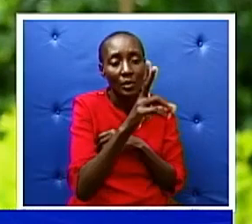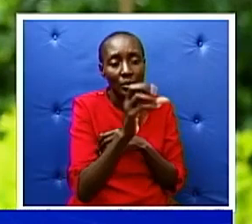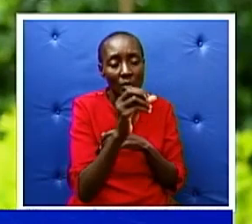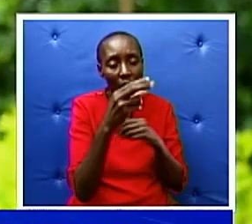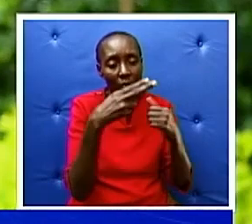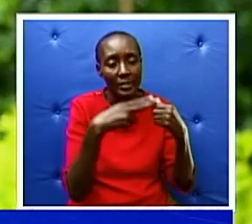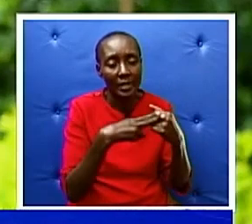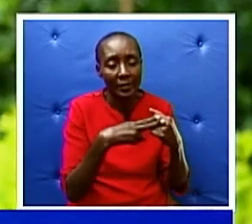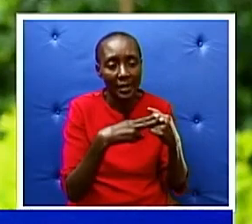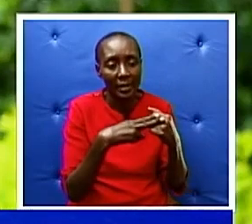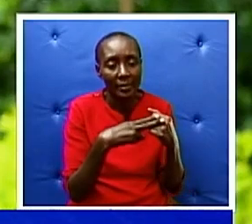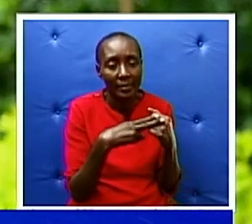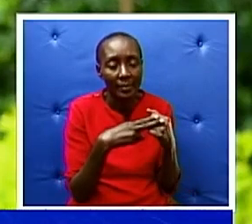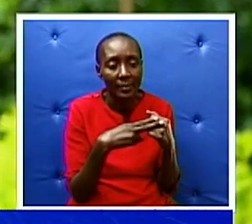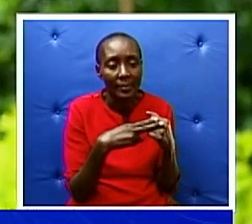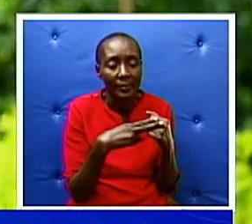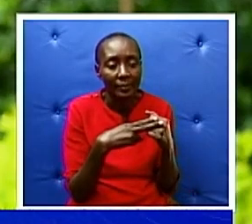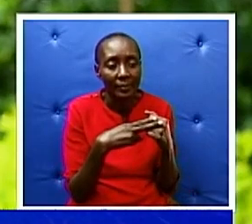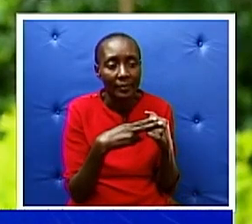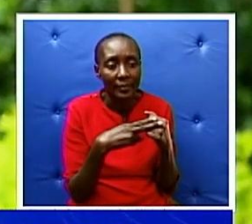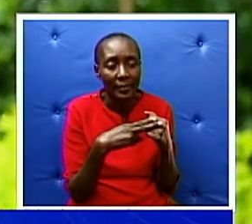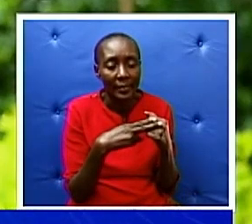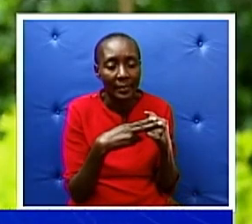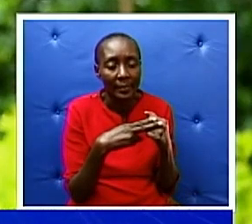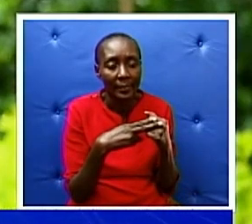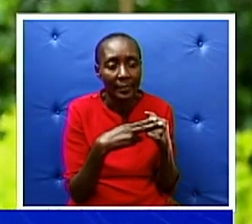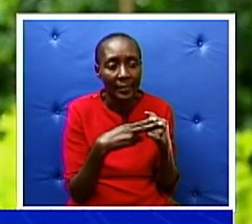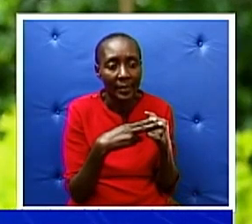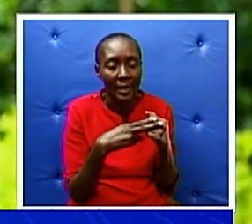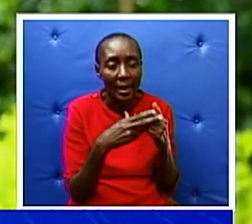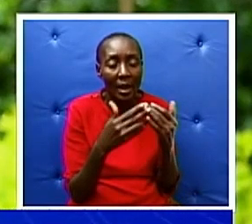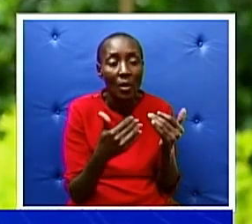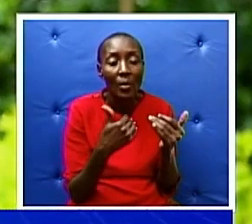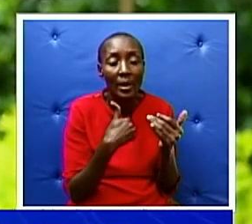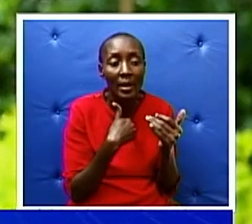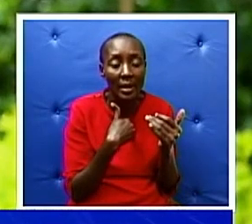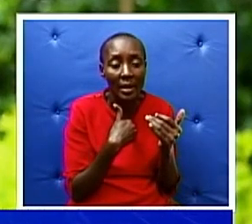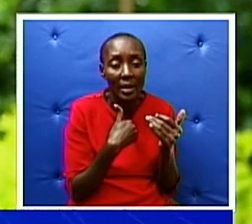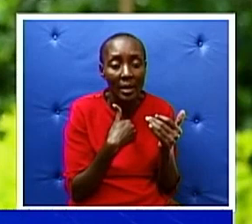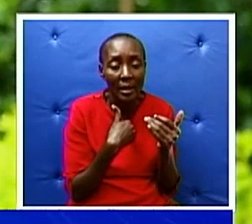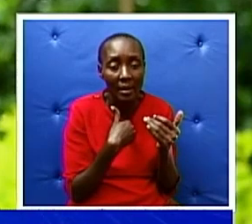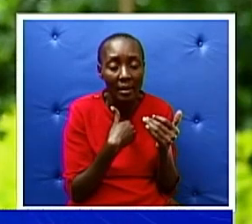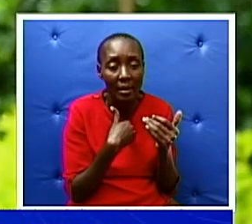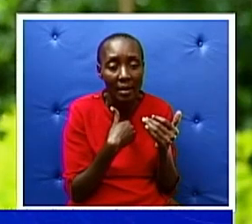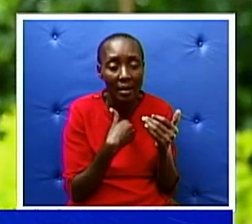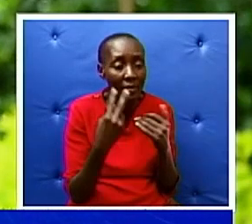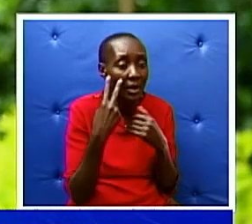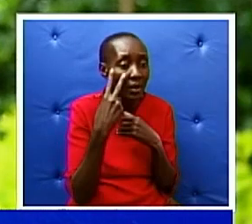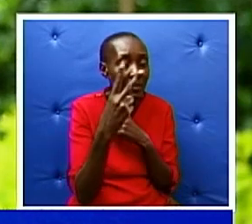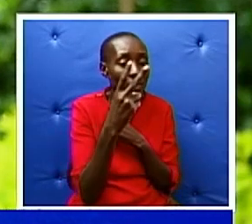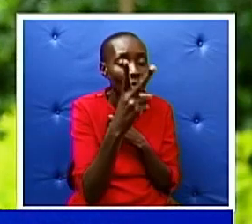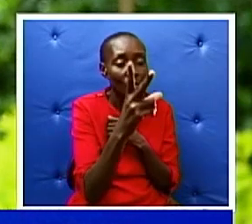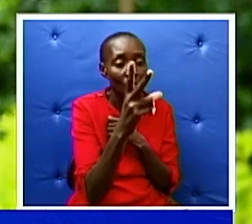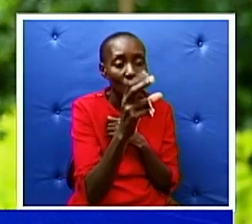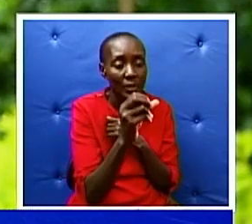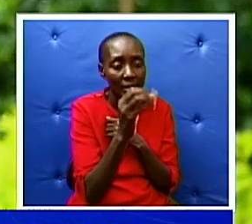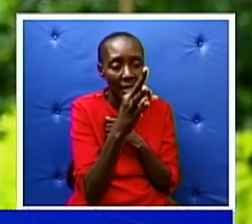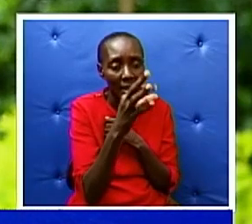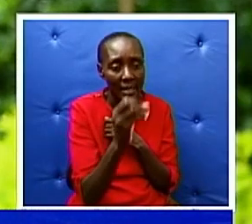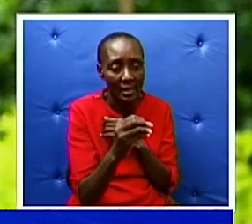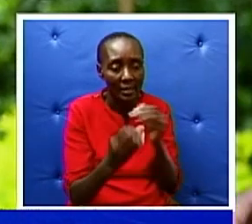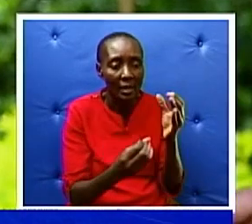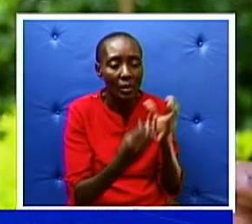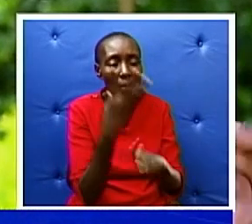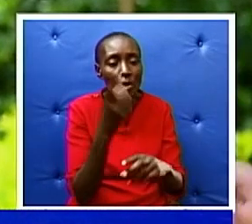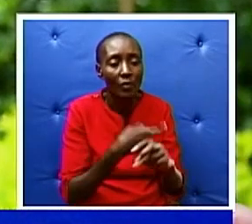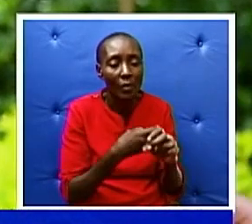they formed what has come to be known, a blueprint called Vision 2030, of all the things that we want